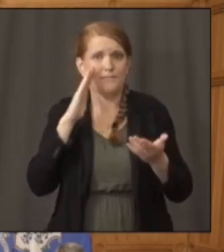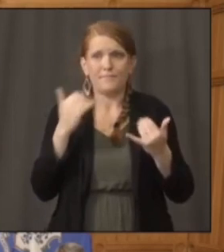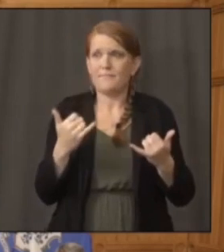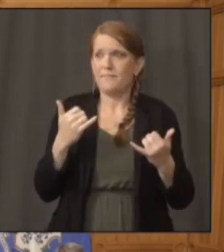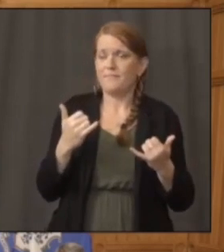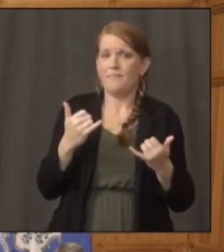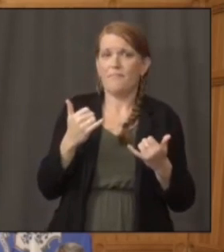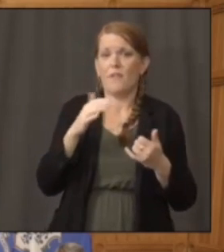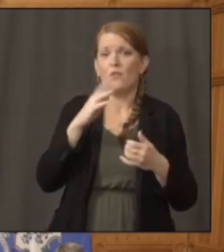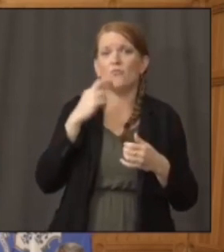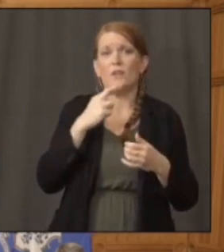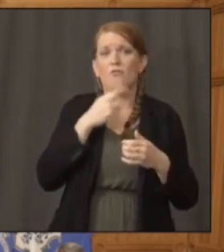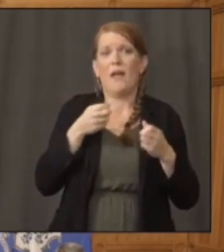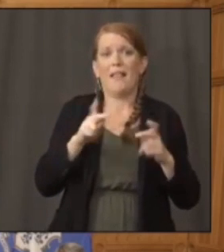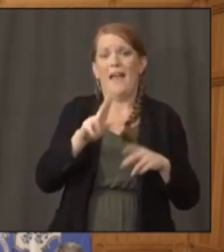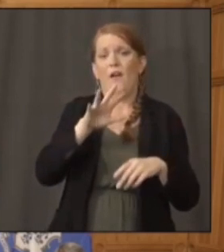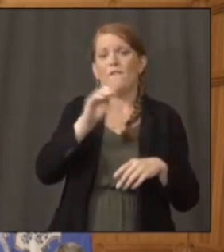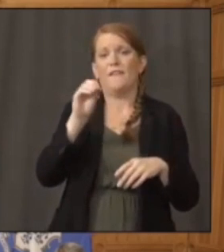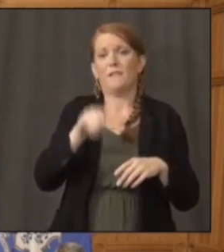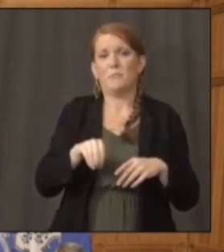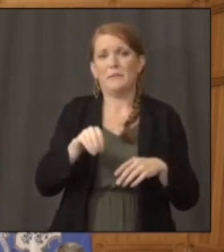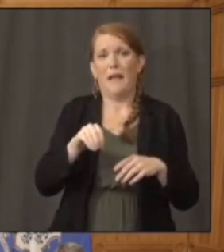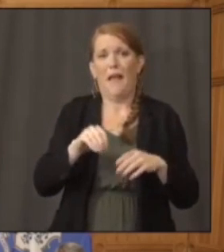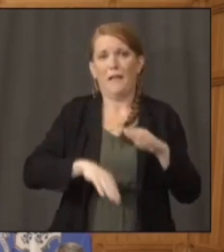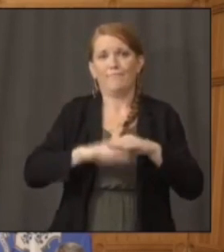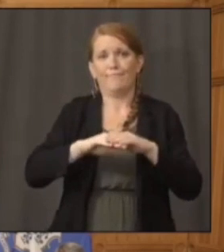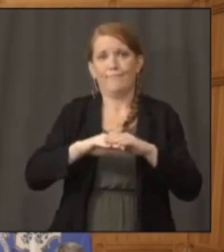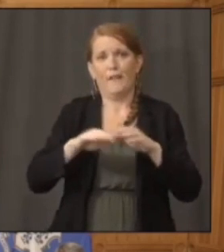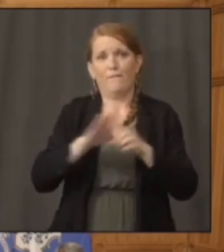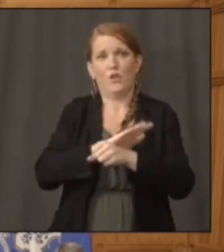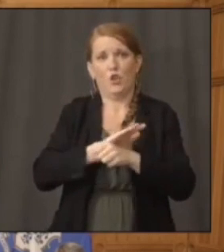current 50% to, 75% or whatever?